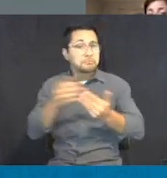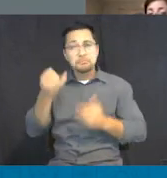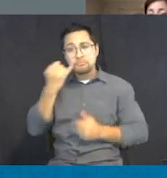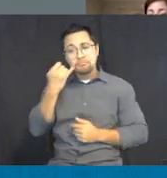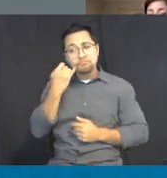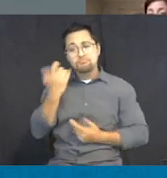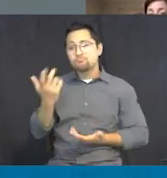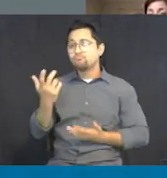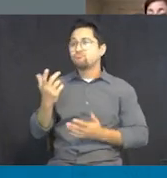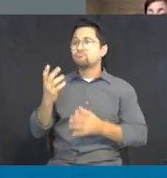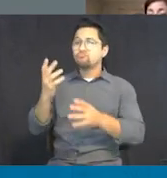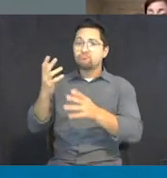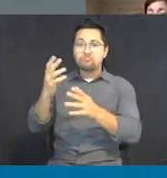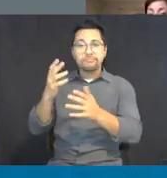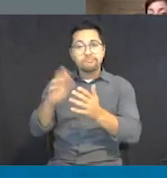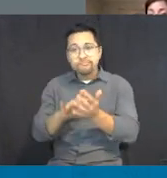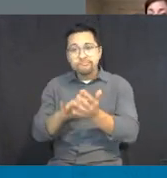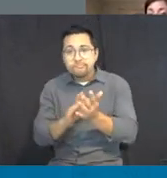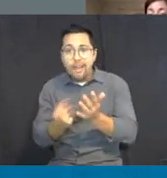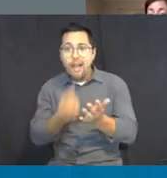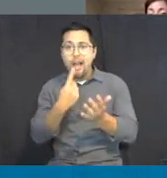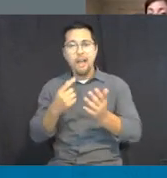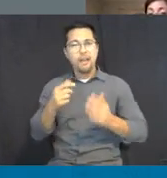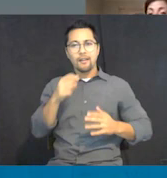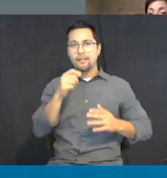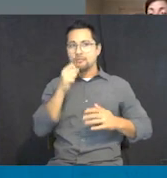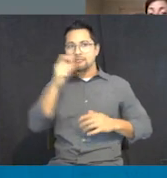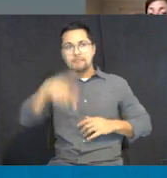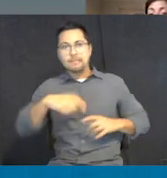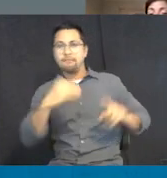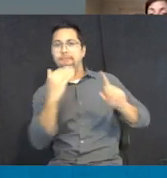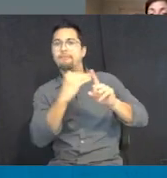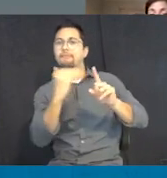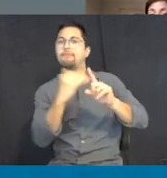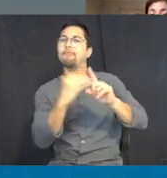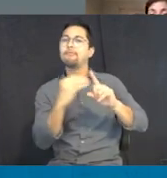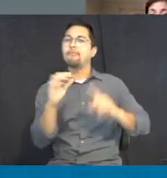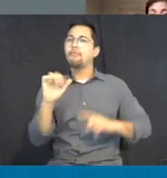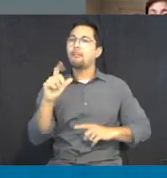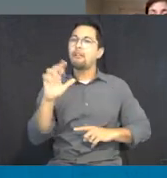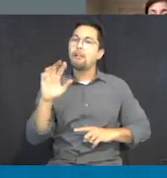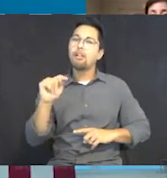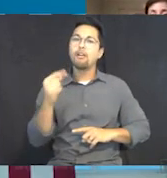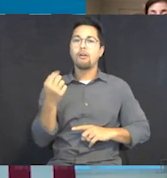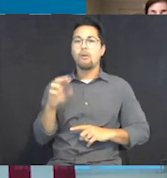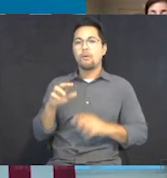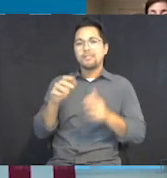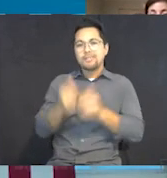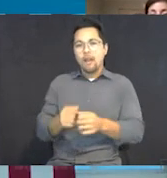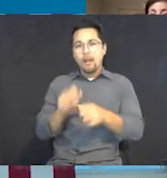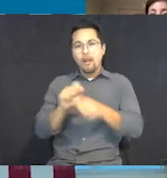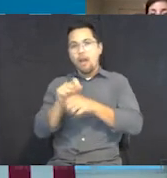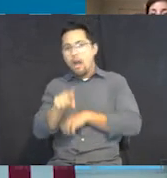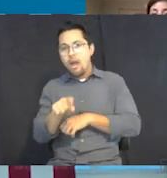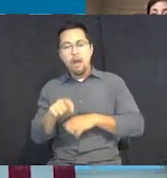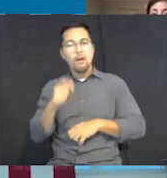time in the morning, ensuring that they're eating at the right time.